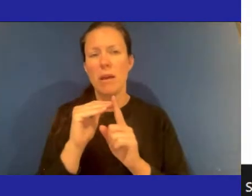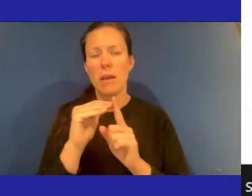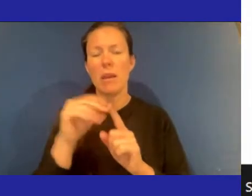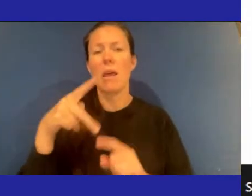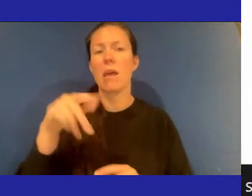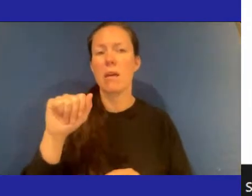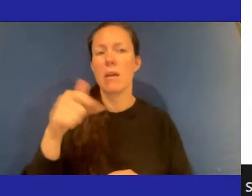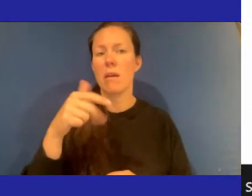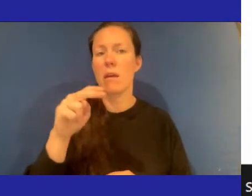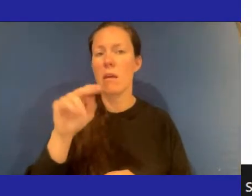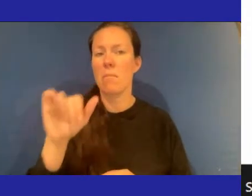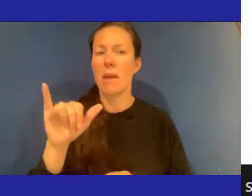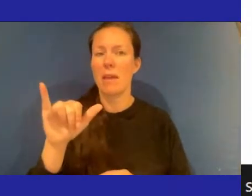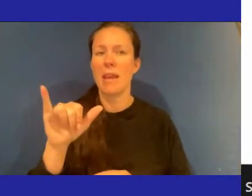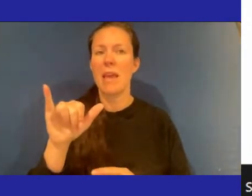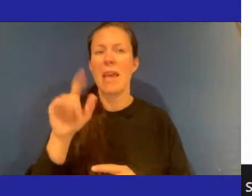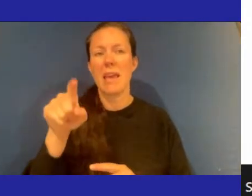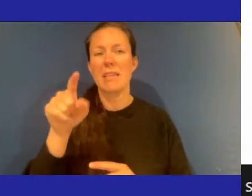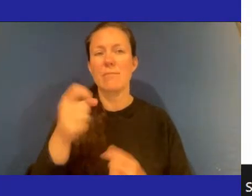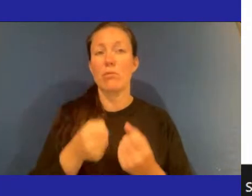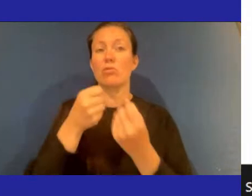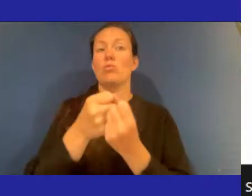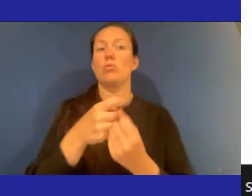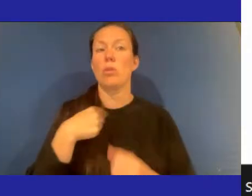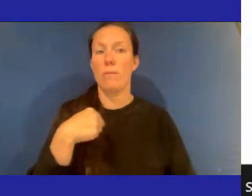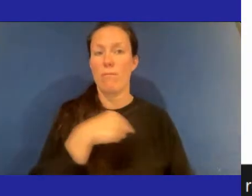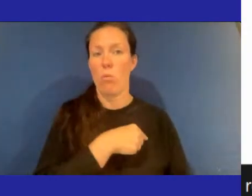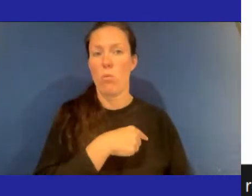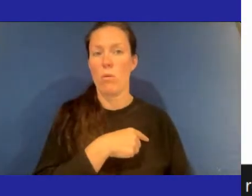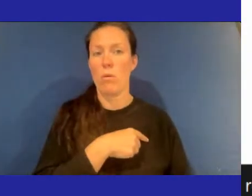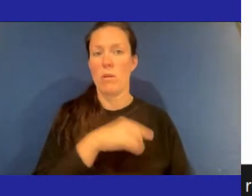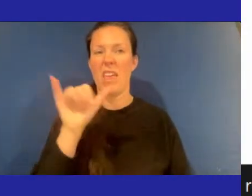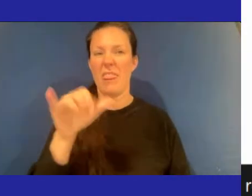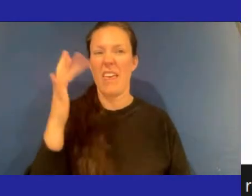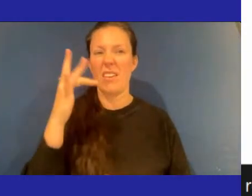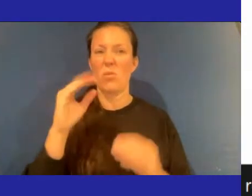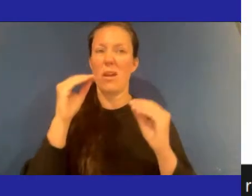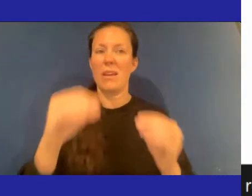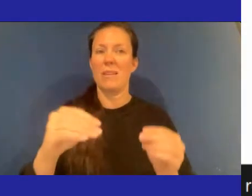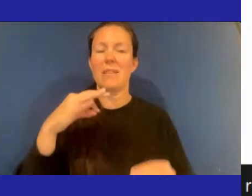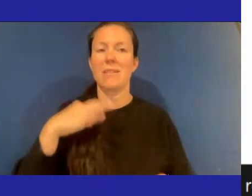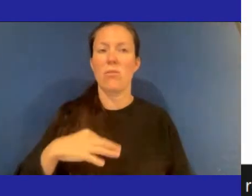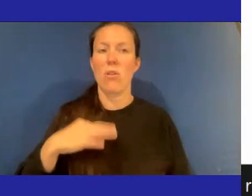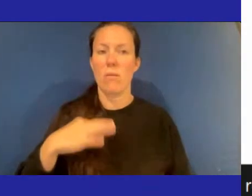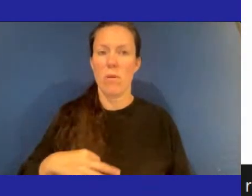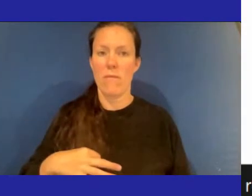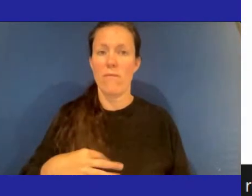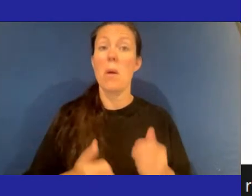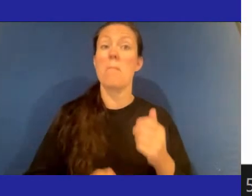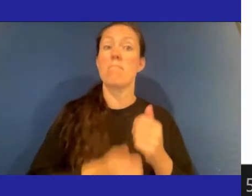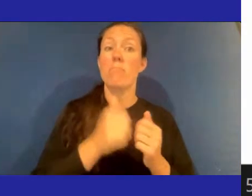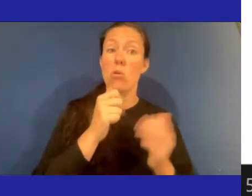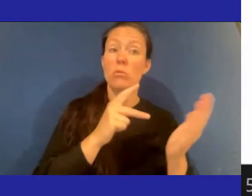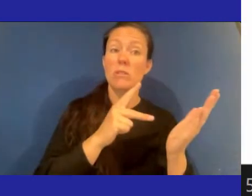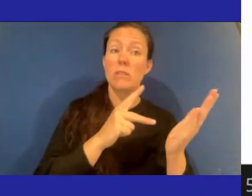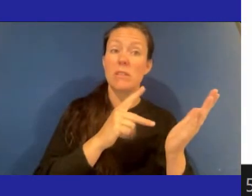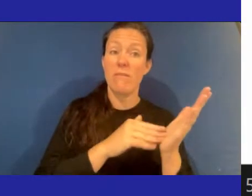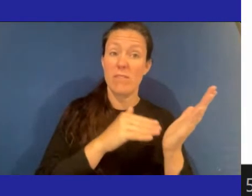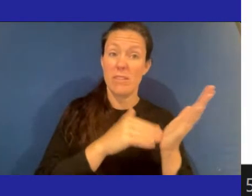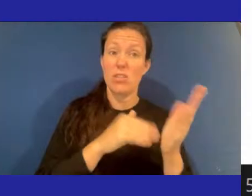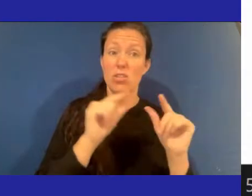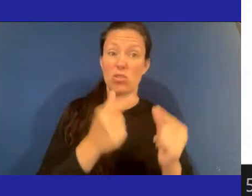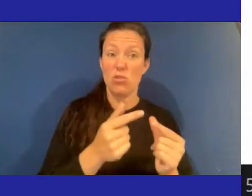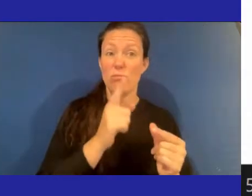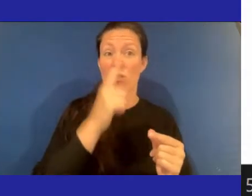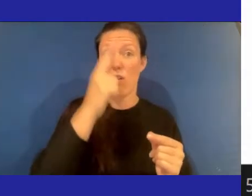created to support us. That's why it's a nonprofit. Most physician groups are for-profit, but it was created